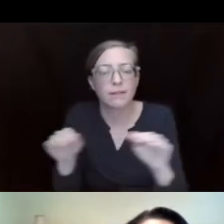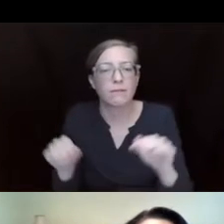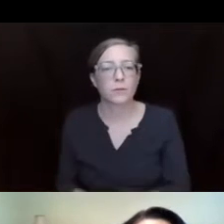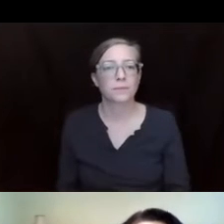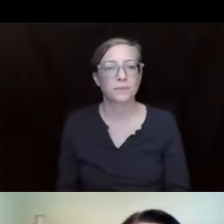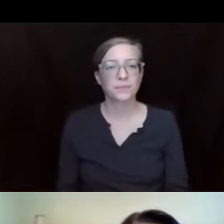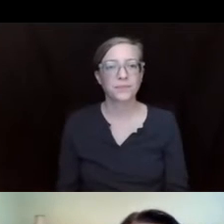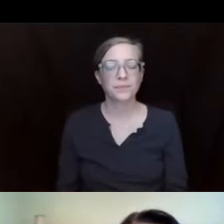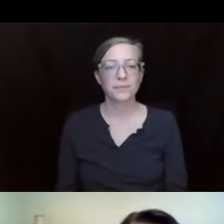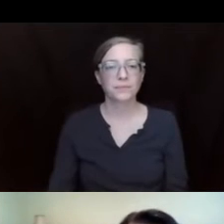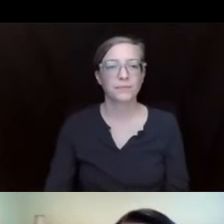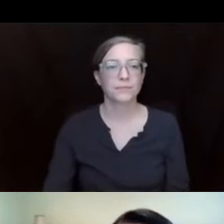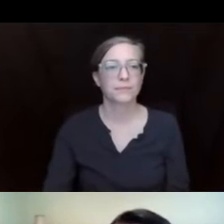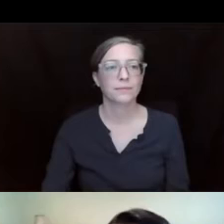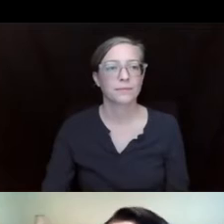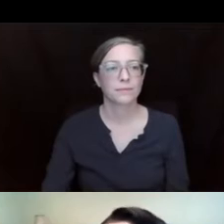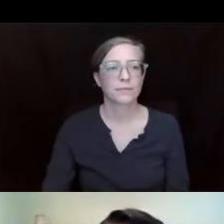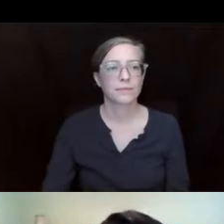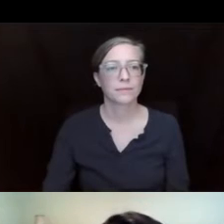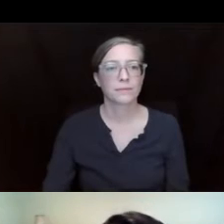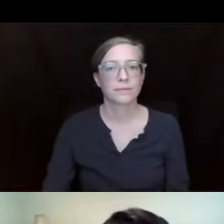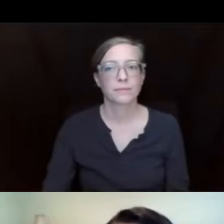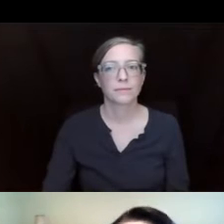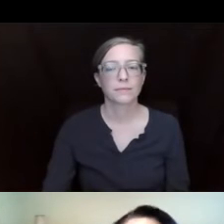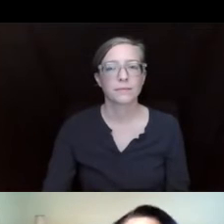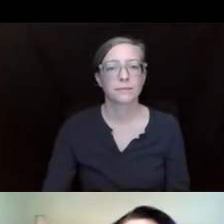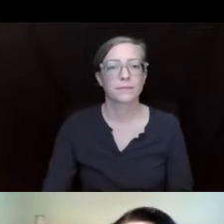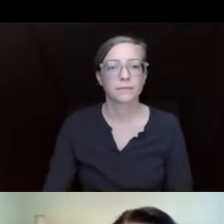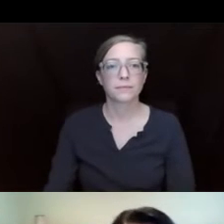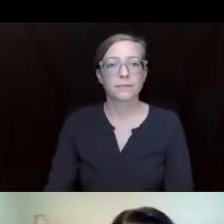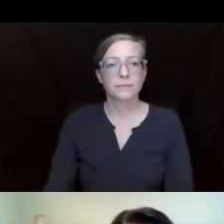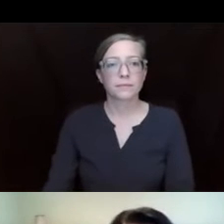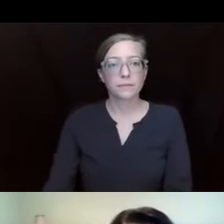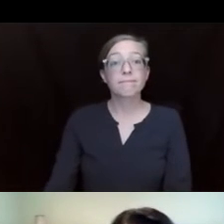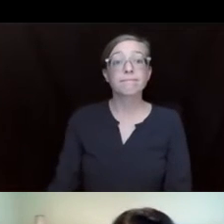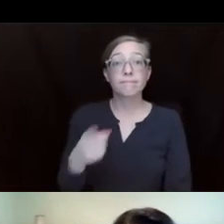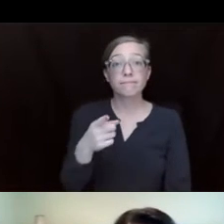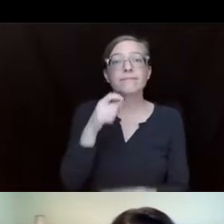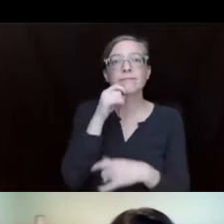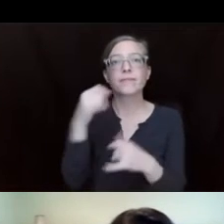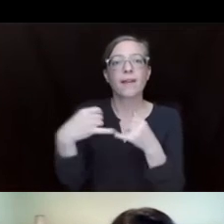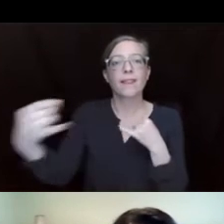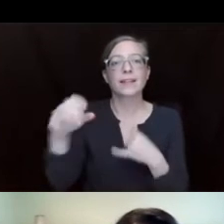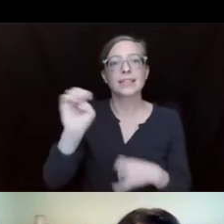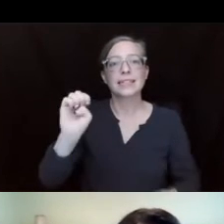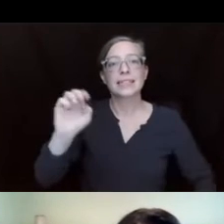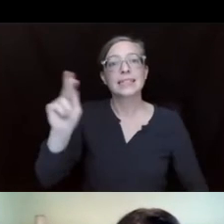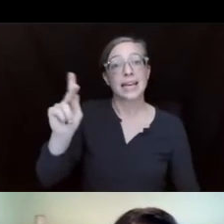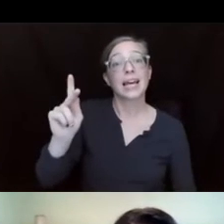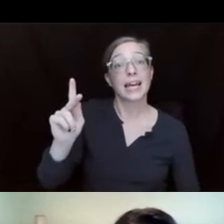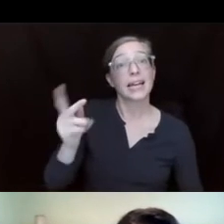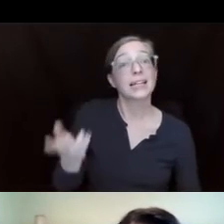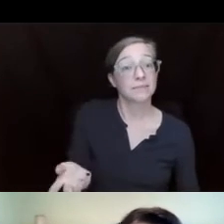Okay. Nonlinear electrokinetic effects can offer to us high resolution and high selectivity, selectivity being